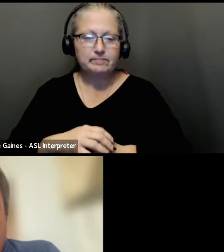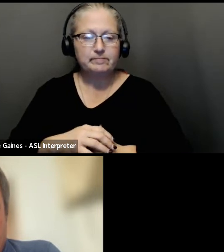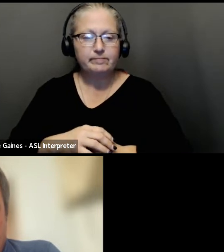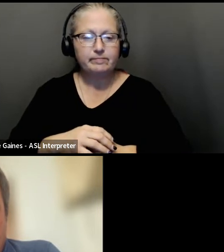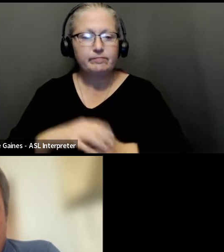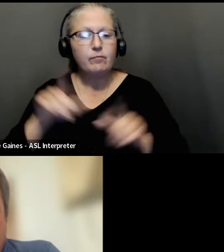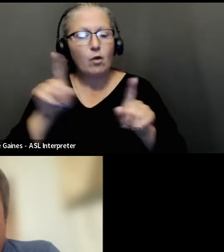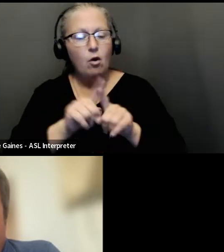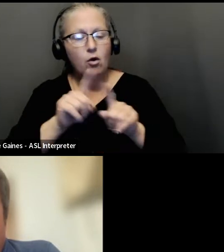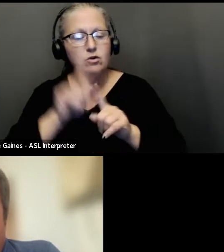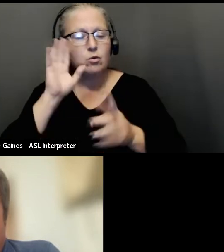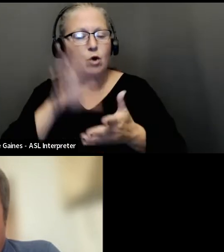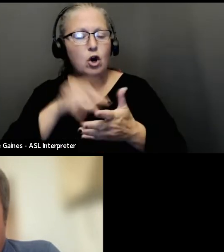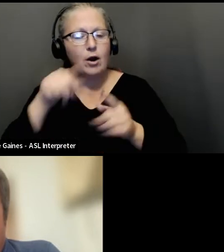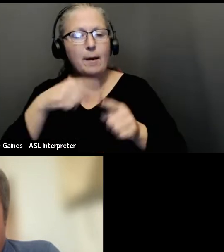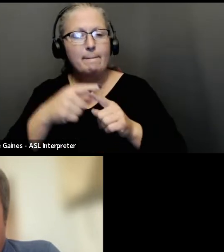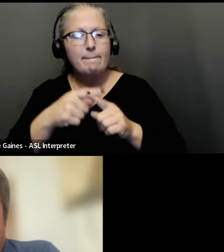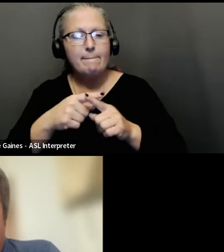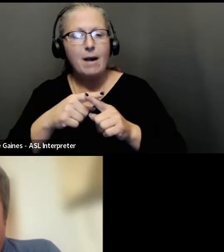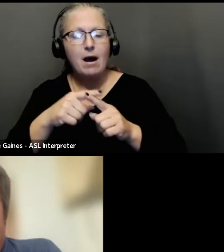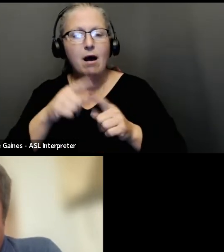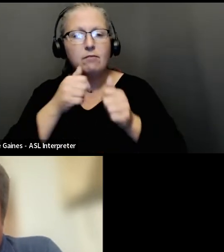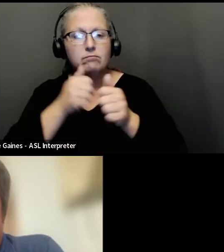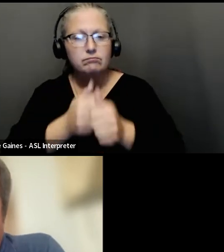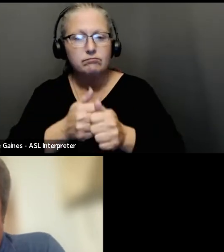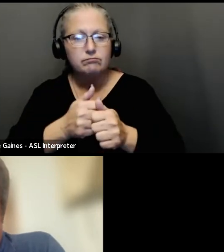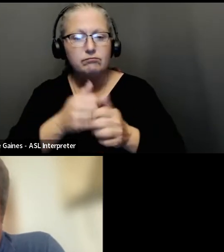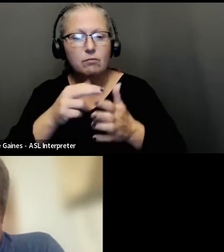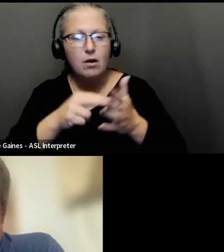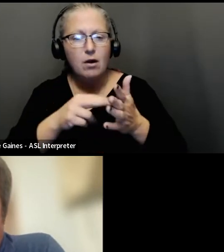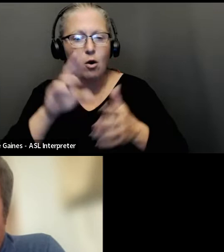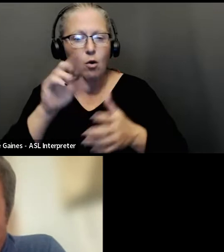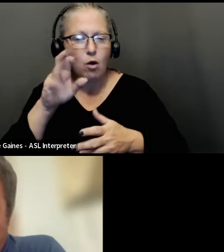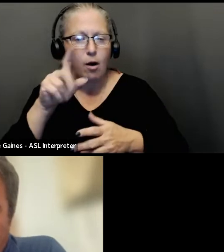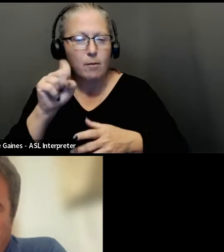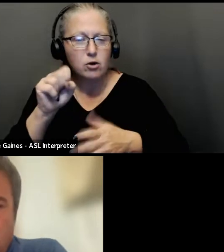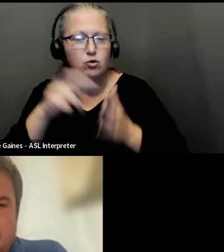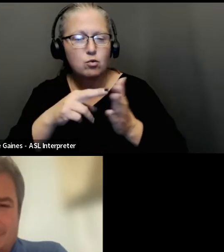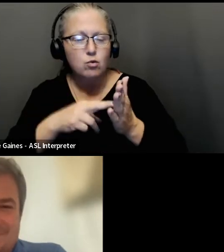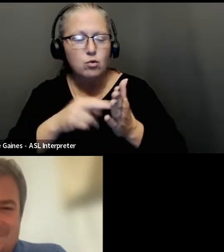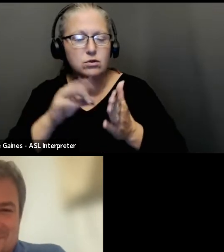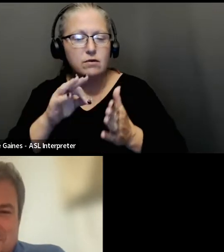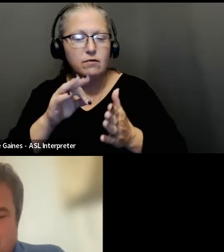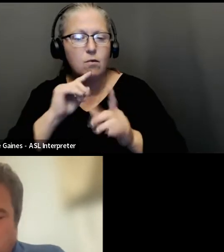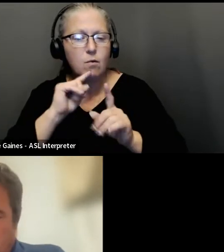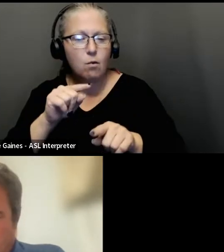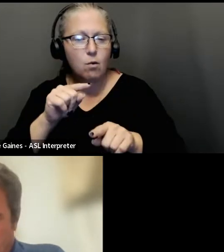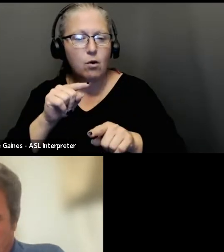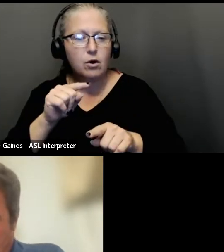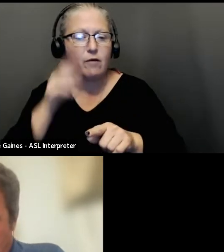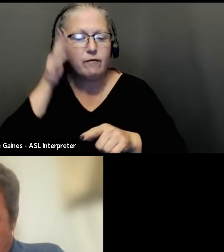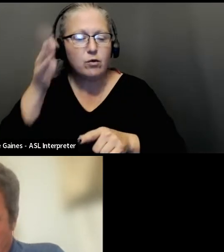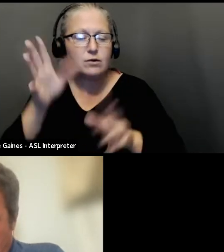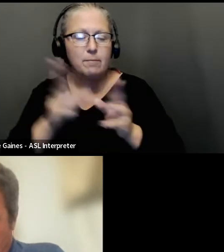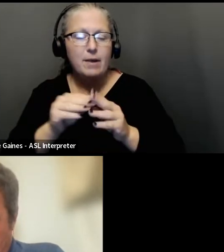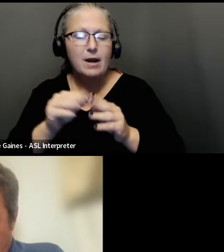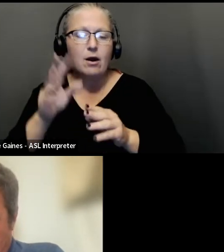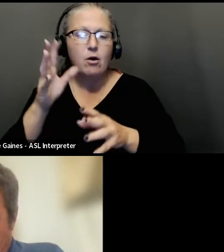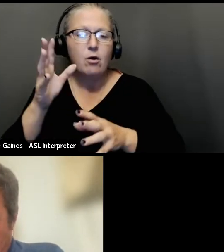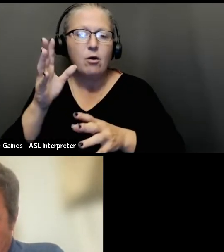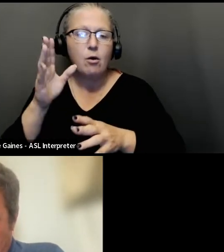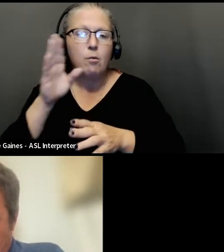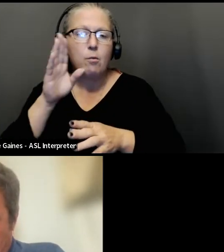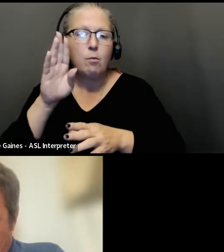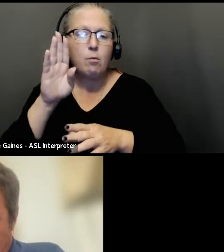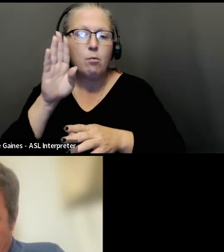We will also be learning about meeting protocols, including Robert's Rules of Order. Future meetings may include the council receiving Brown